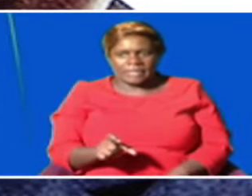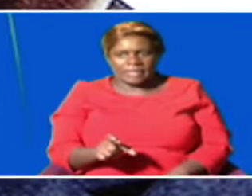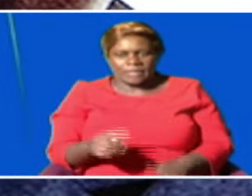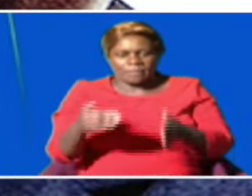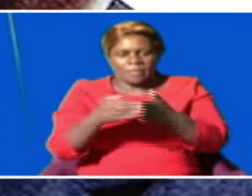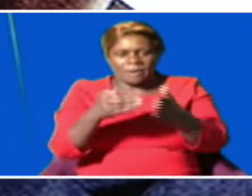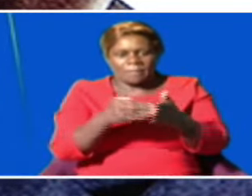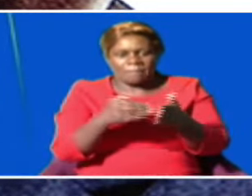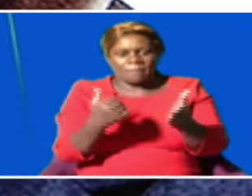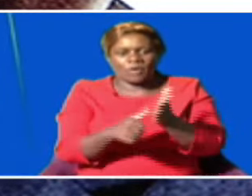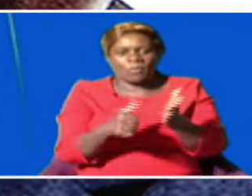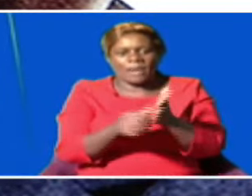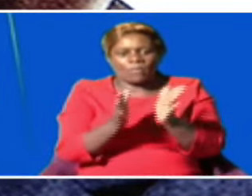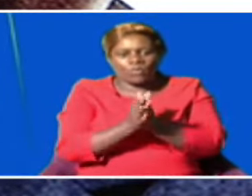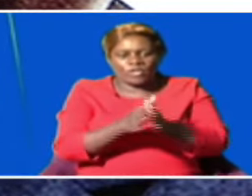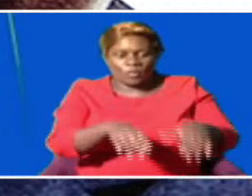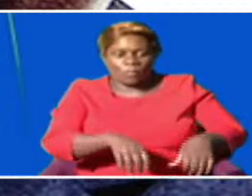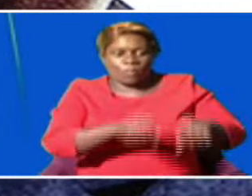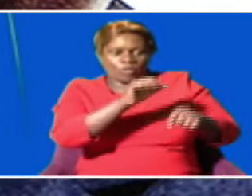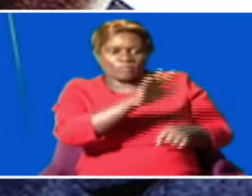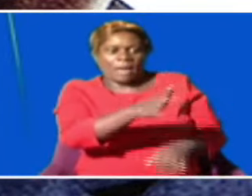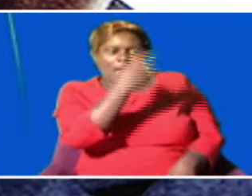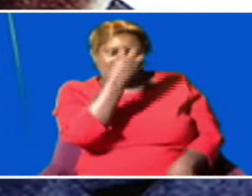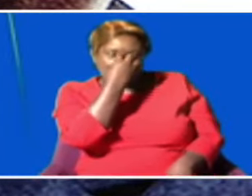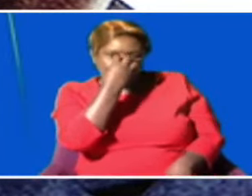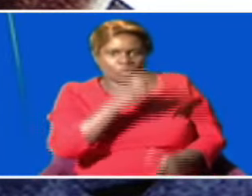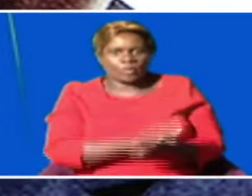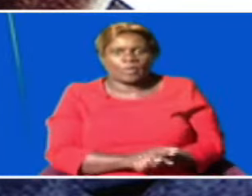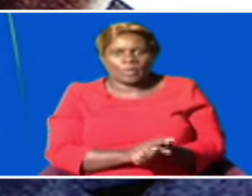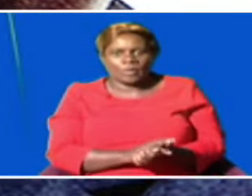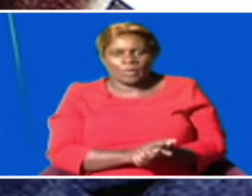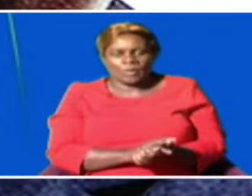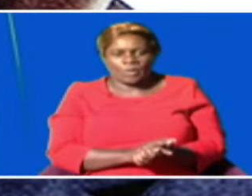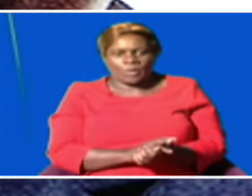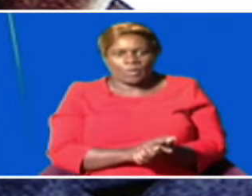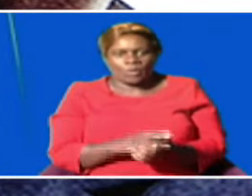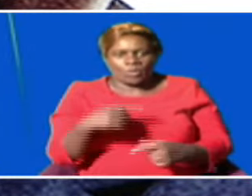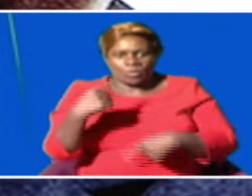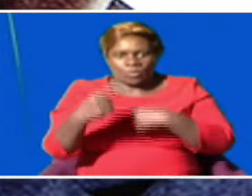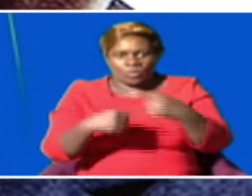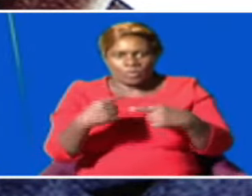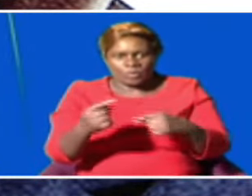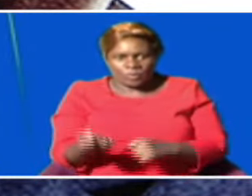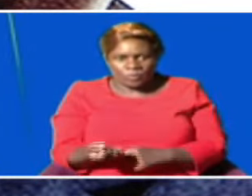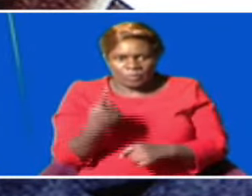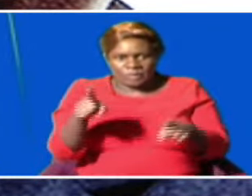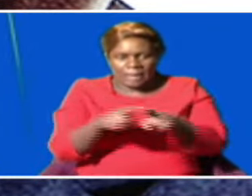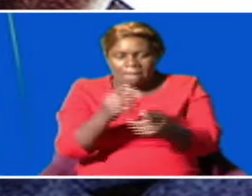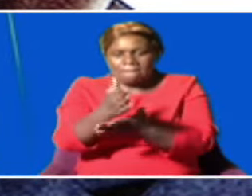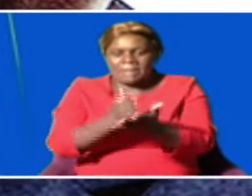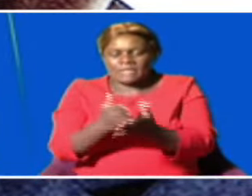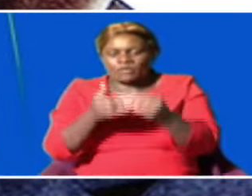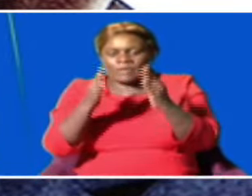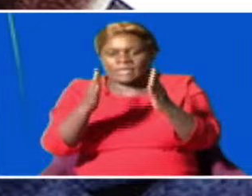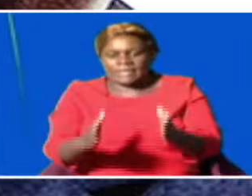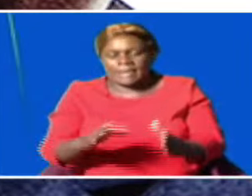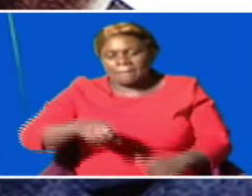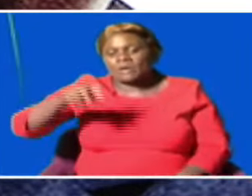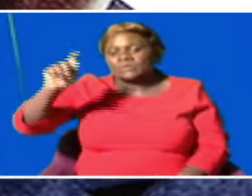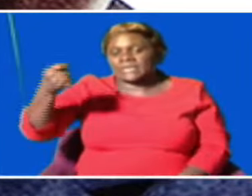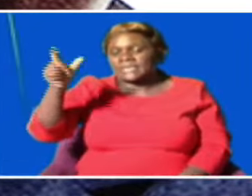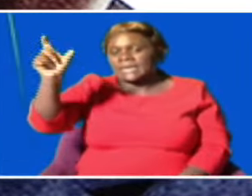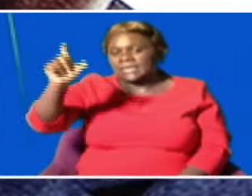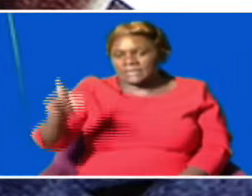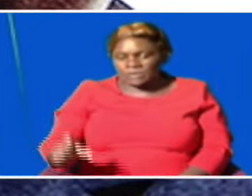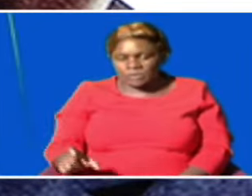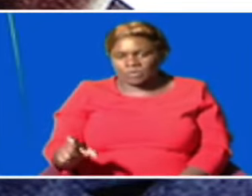strained relationship with his boss, President William Ruto. The Cold War continues to escalate as a section of leaders from Mount Kenya region